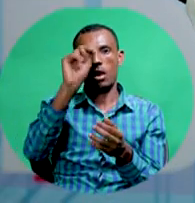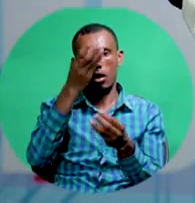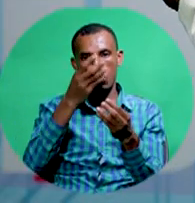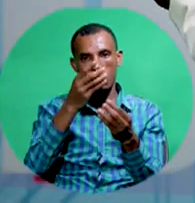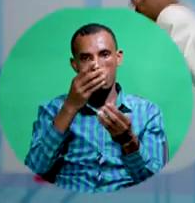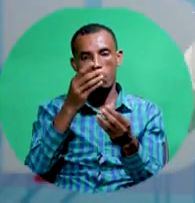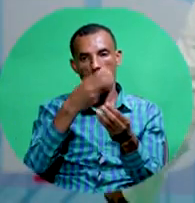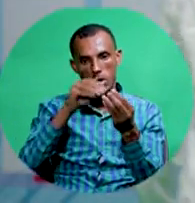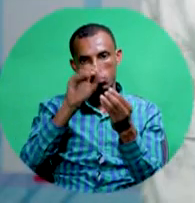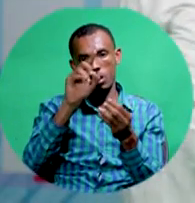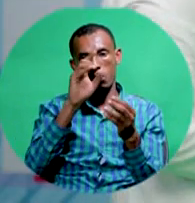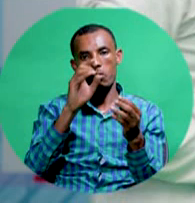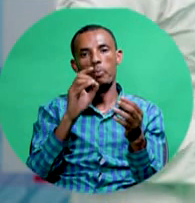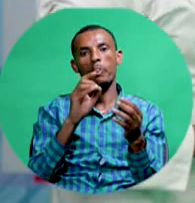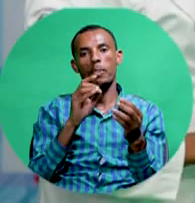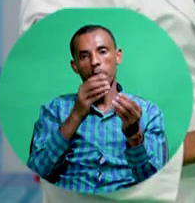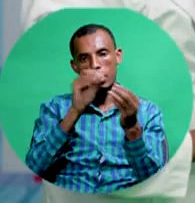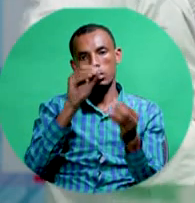plus 1, and you put constant c.